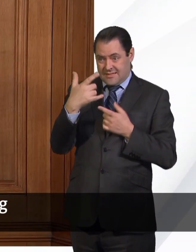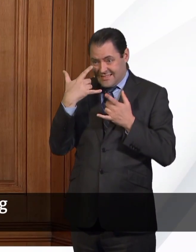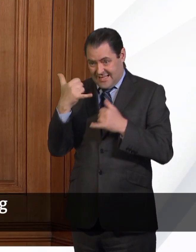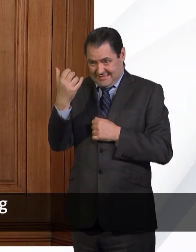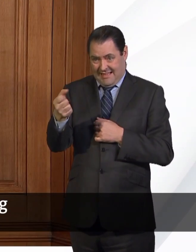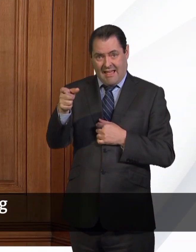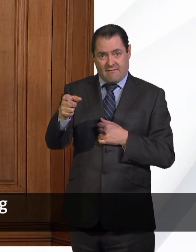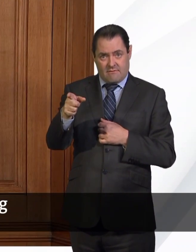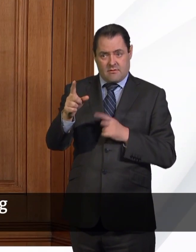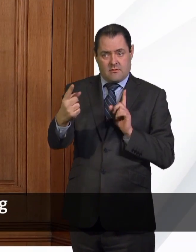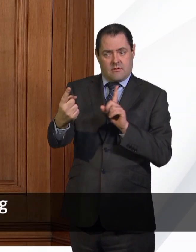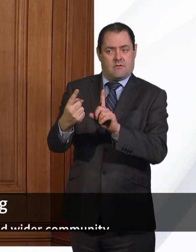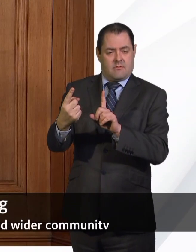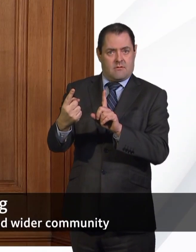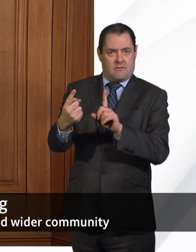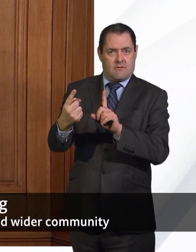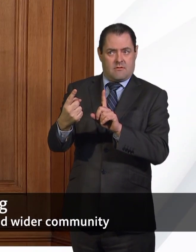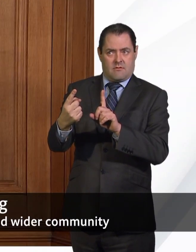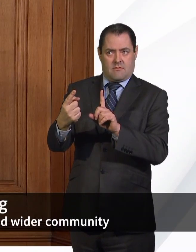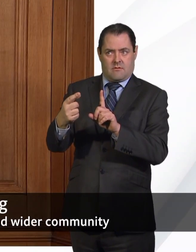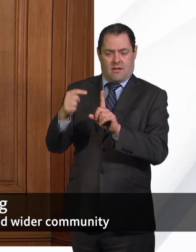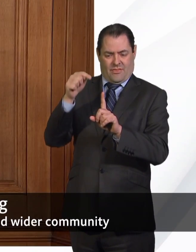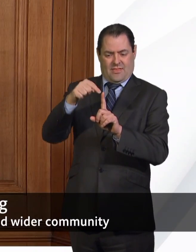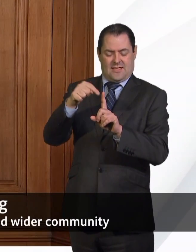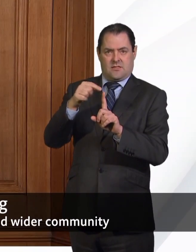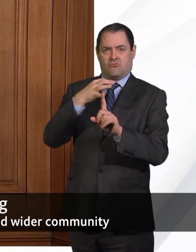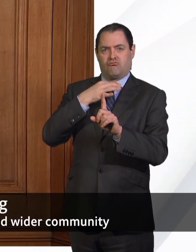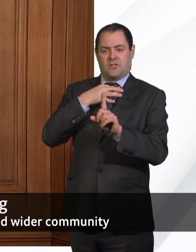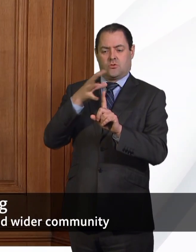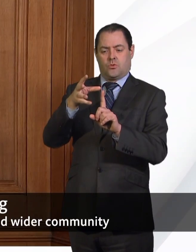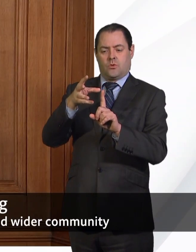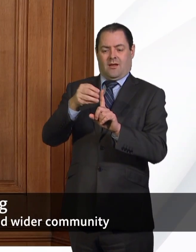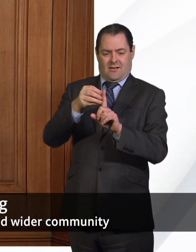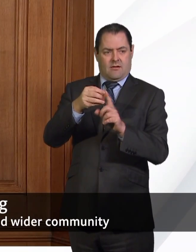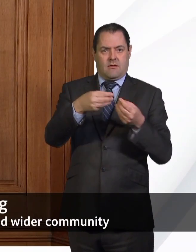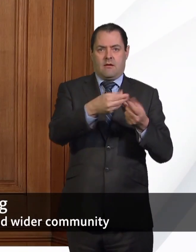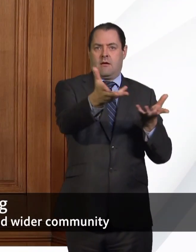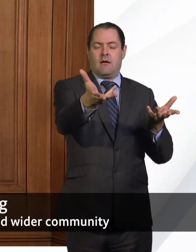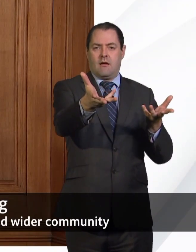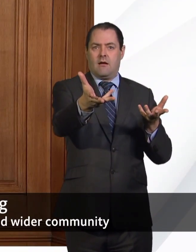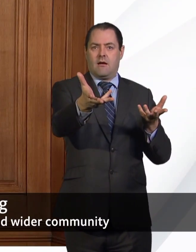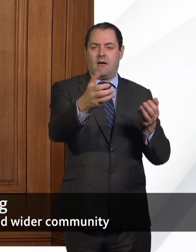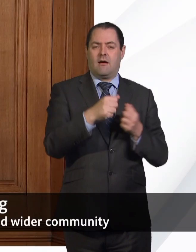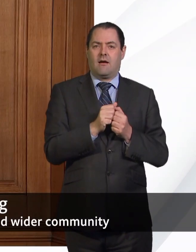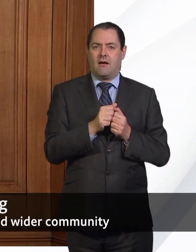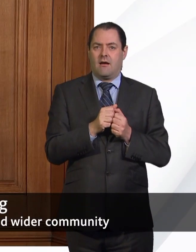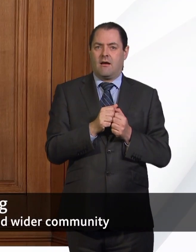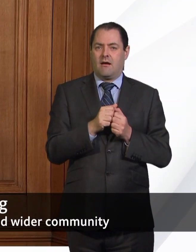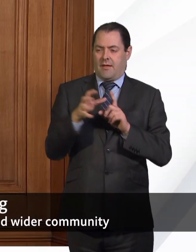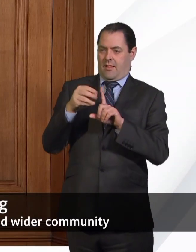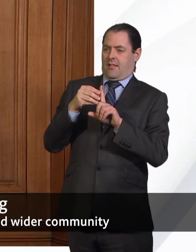actually got the infection. We know they've got the infection. Those are the group who are the biggest risk of unwittingly having an